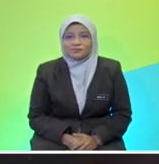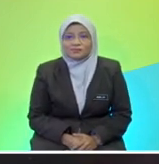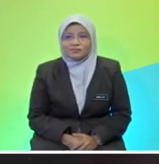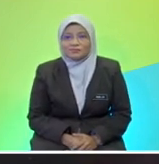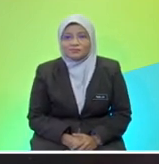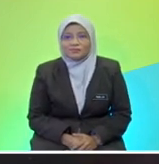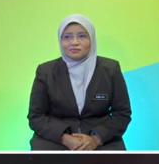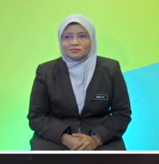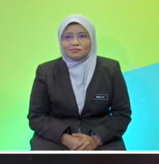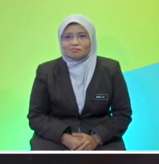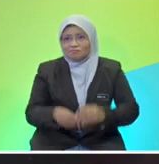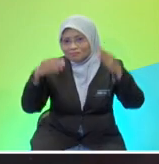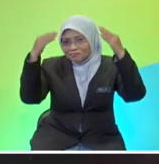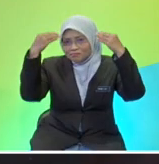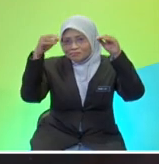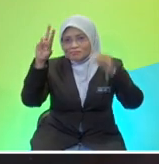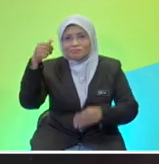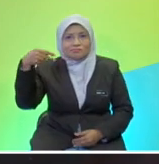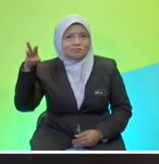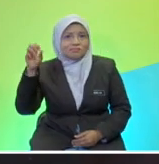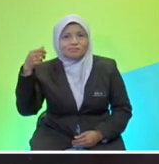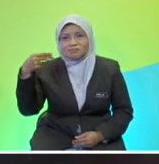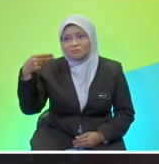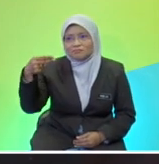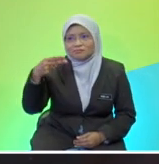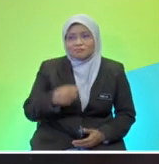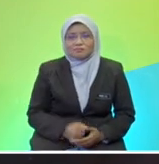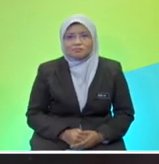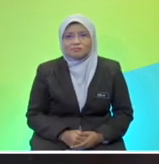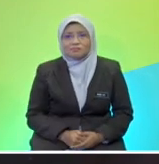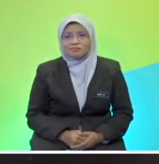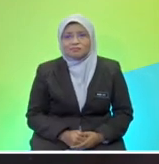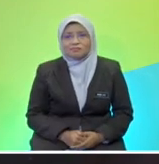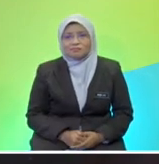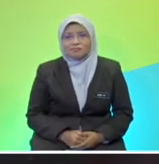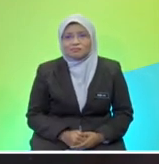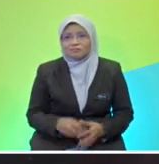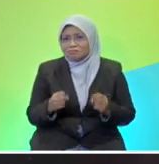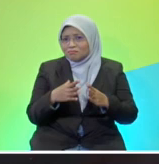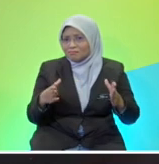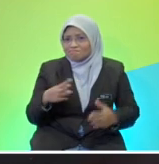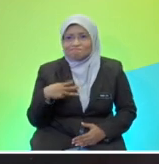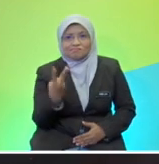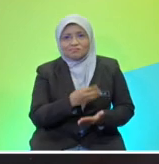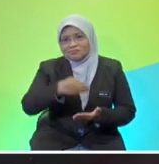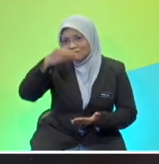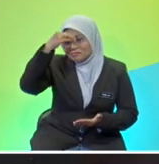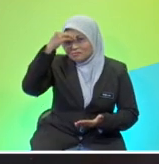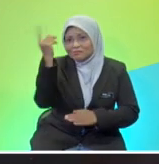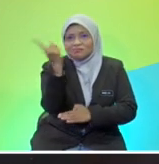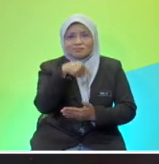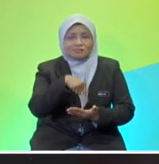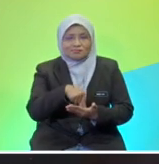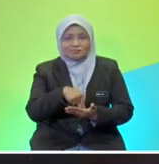as well. And Teacher Rahma, there's so much that we have learned today. Can we have a bit of a summary of what we have